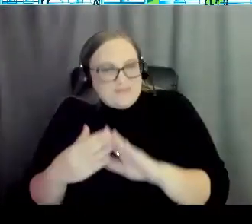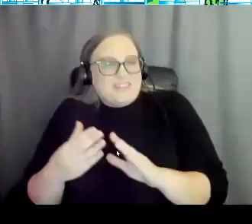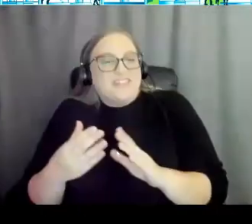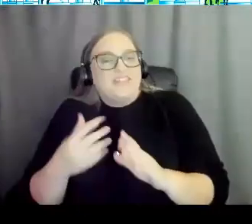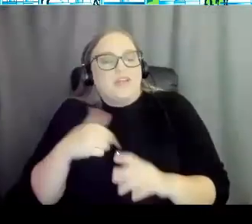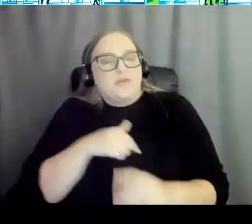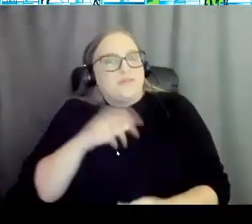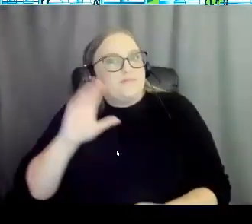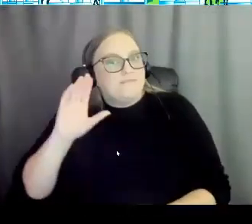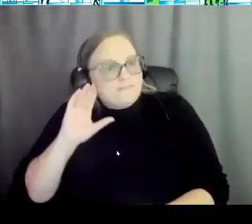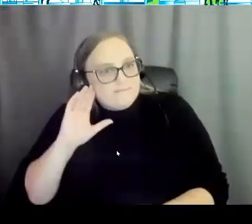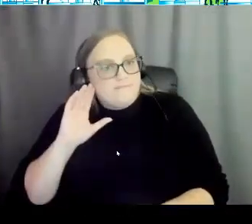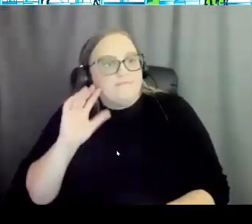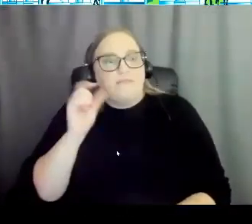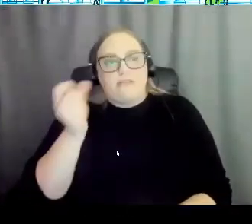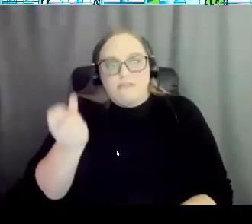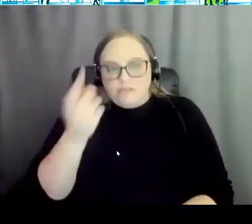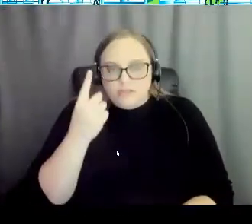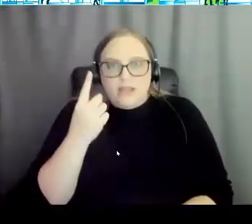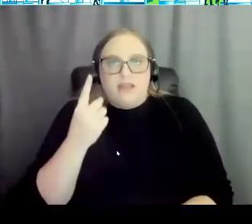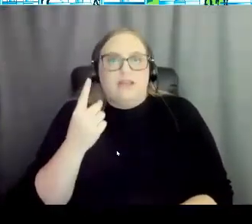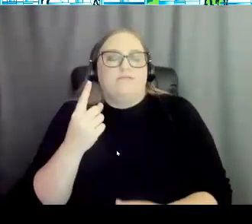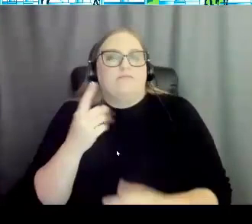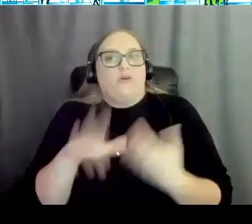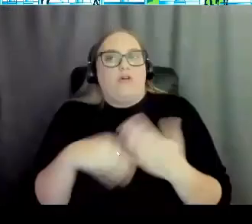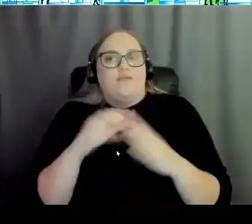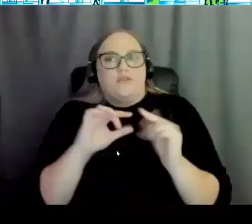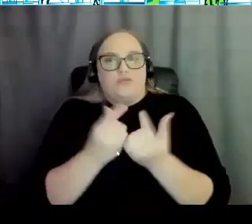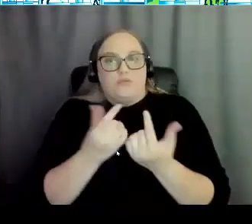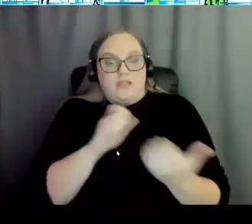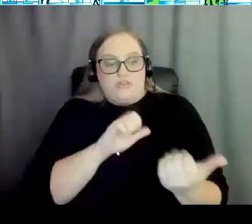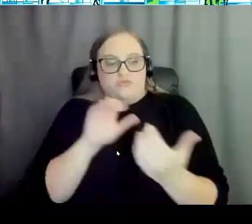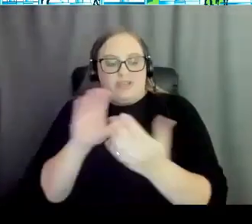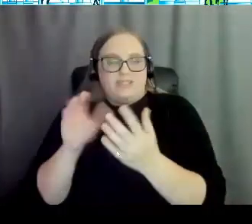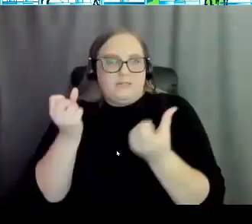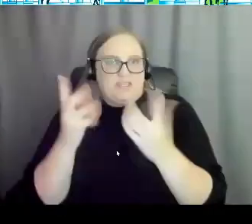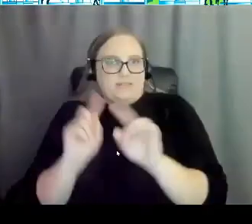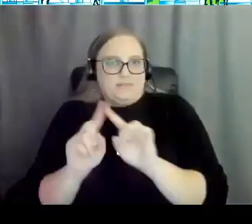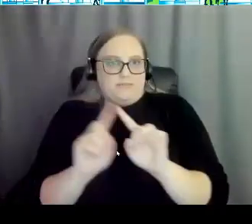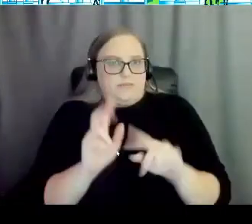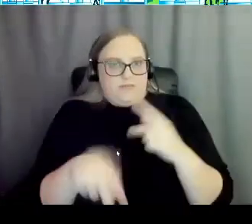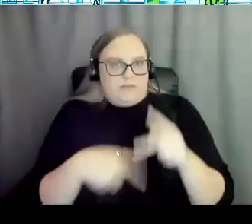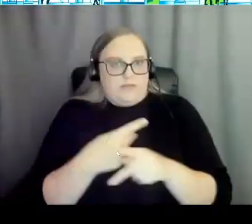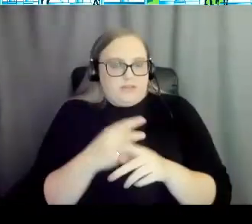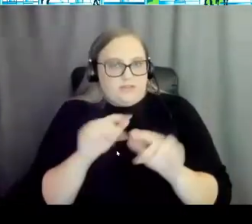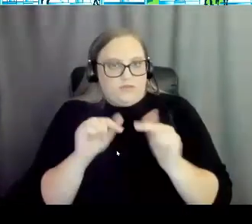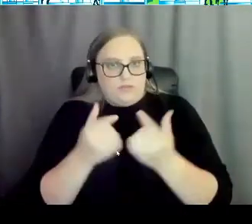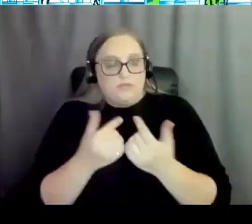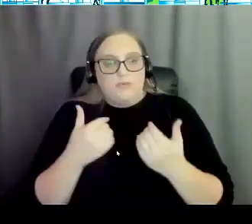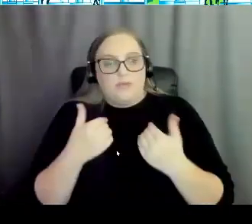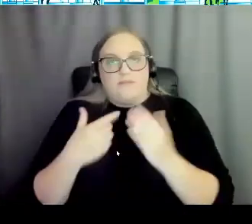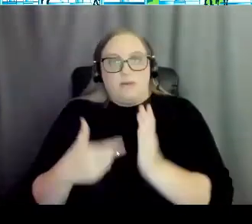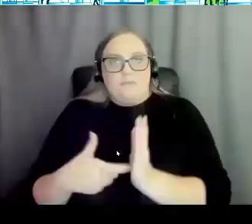the groups that we're addressing. And we're open to addressing a wide variety of groups. We have a mandate